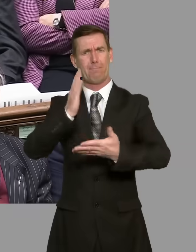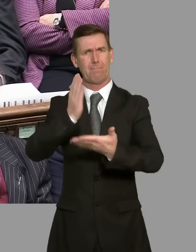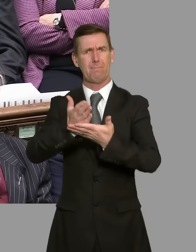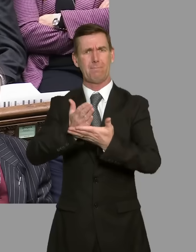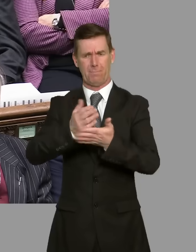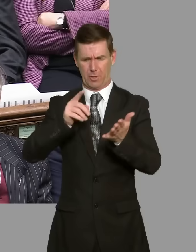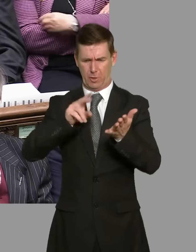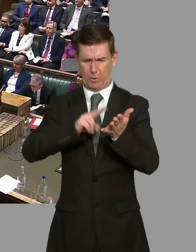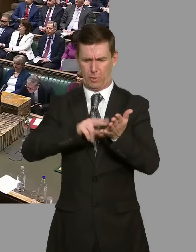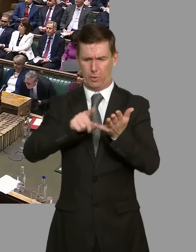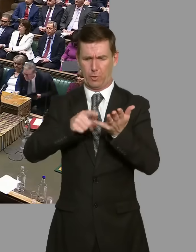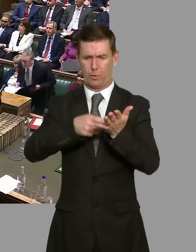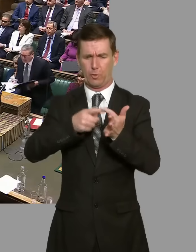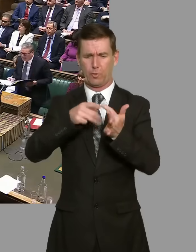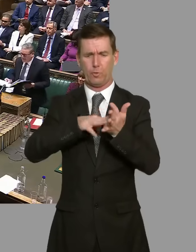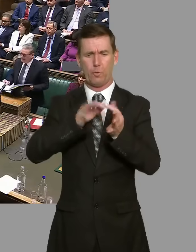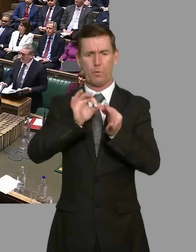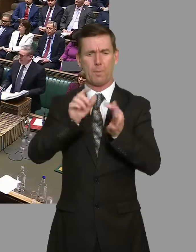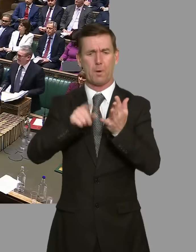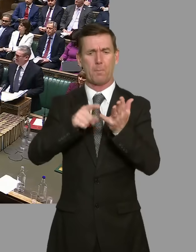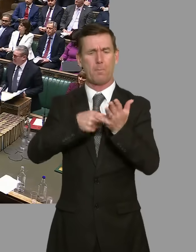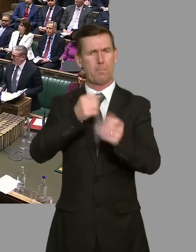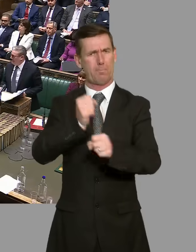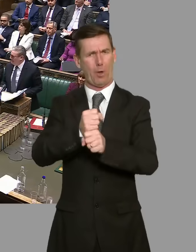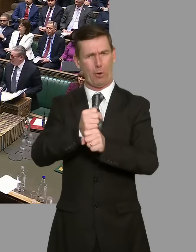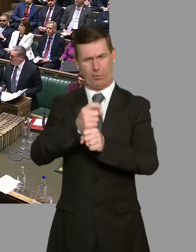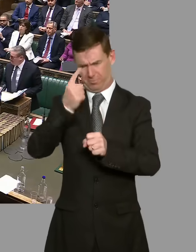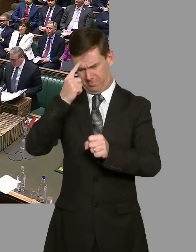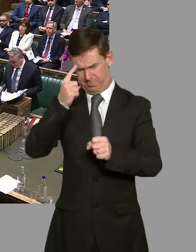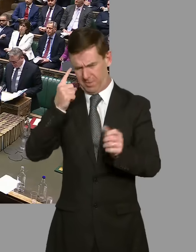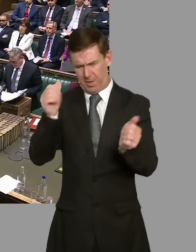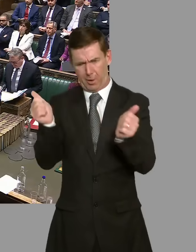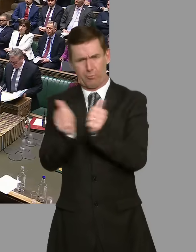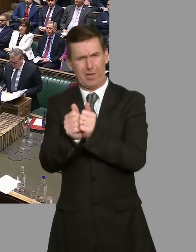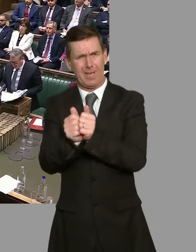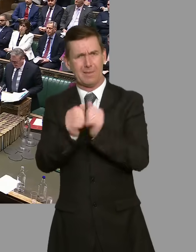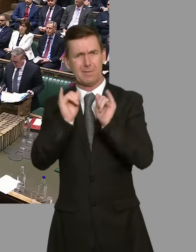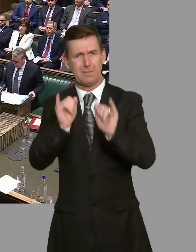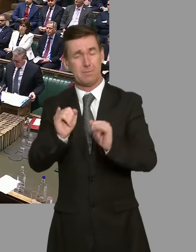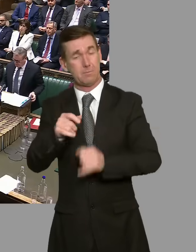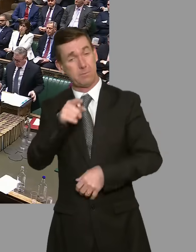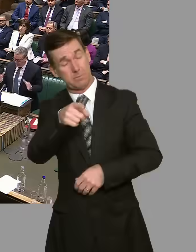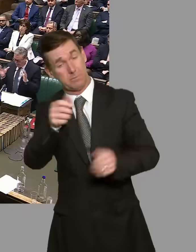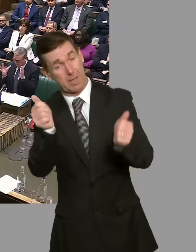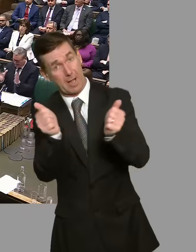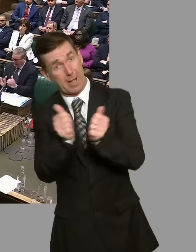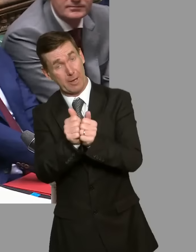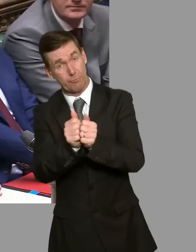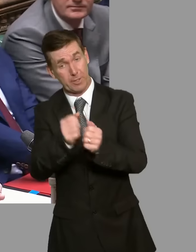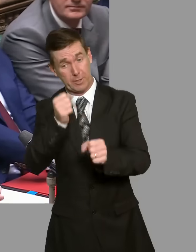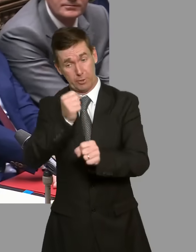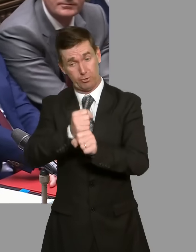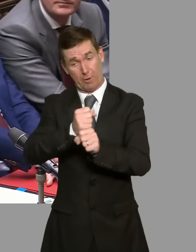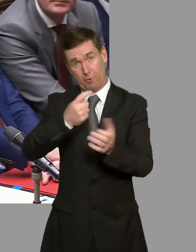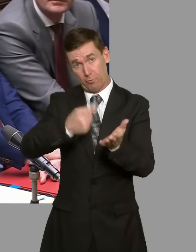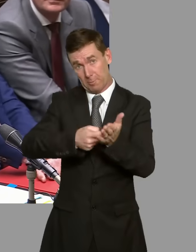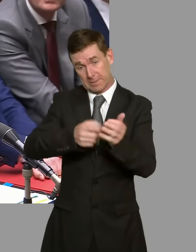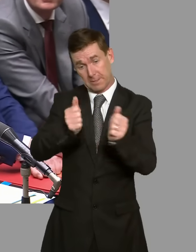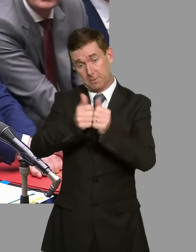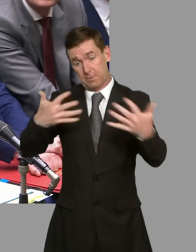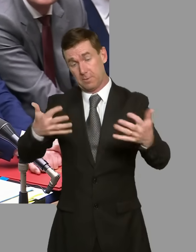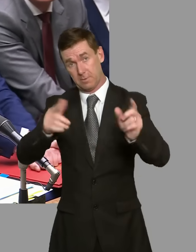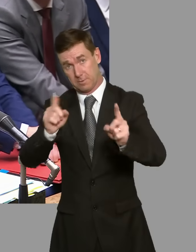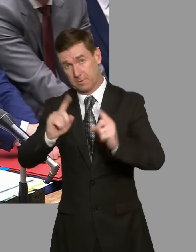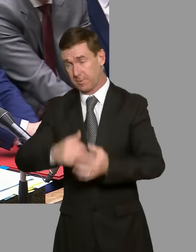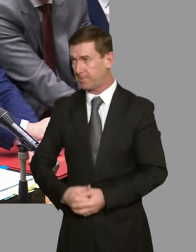he got it wrong? Well, there's plenty of things that Geoffrey and I have agreed on and disagreed with over the years, but let me set out our position. It is